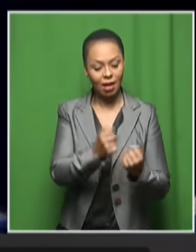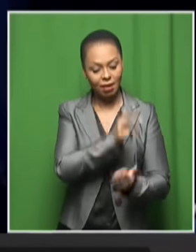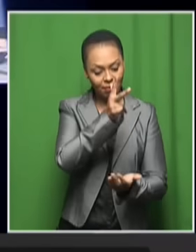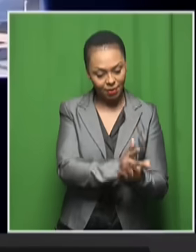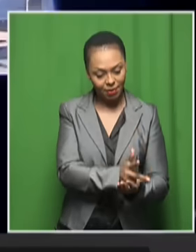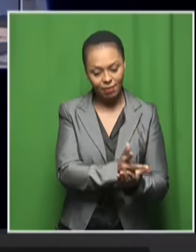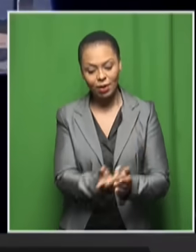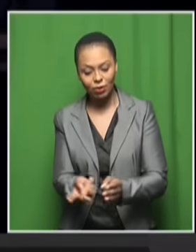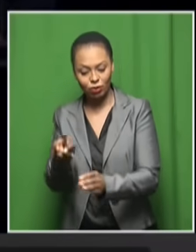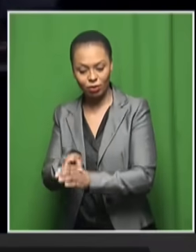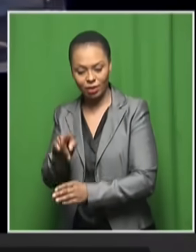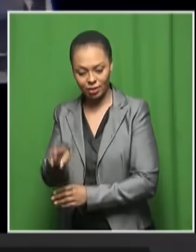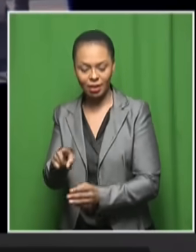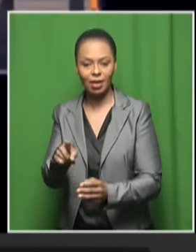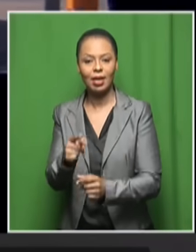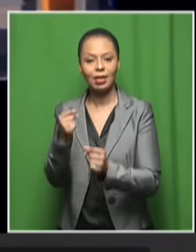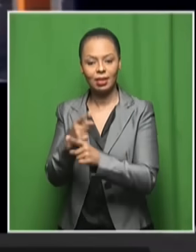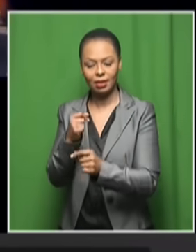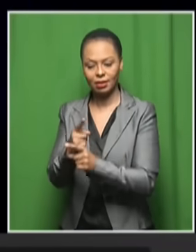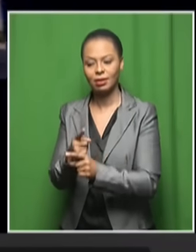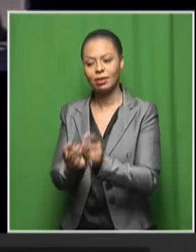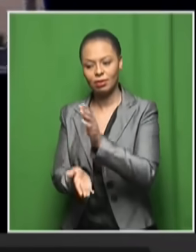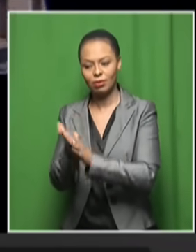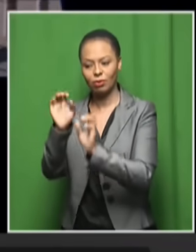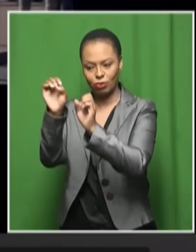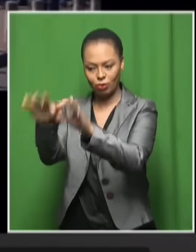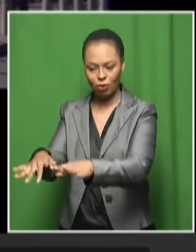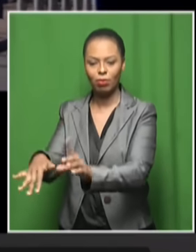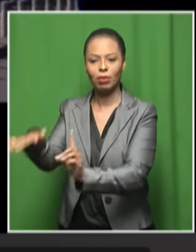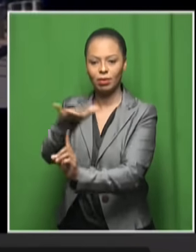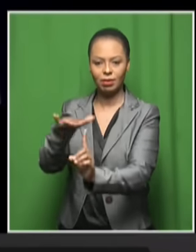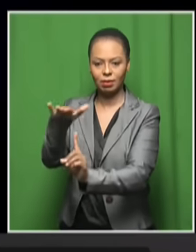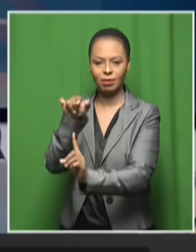because of time, Sakina, back to you in studio in Auckland Park.